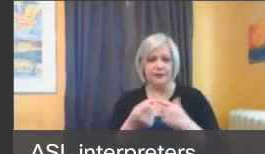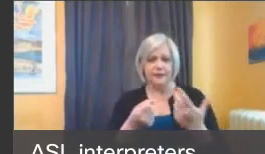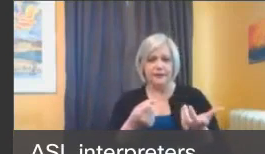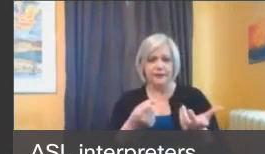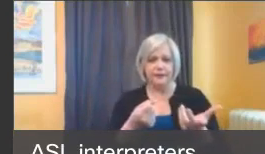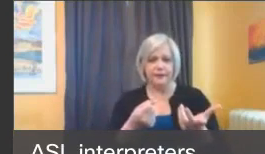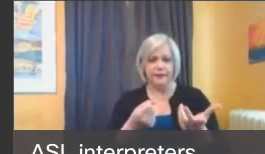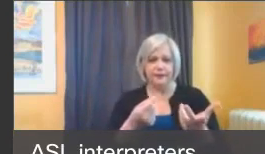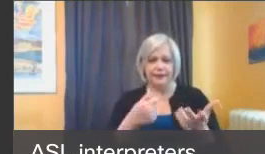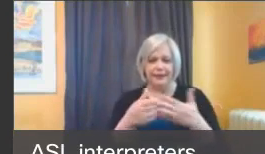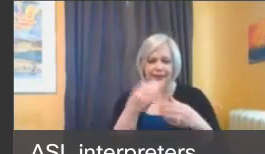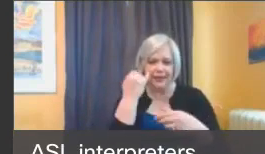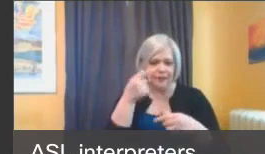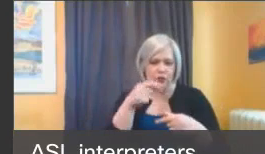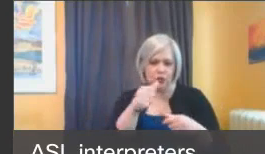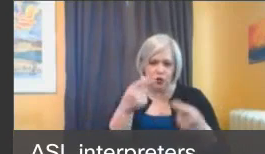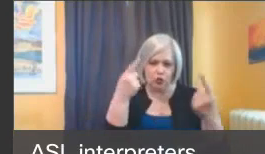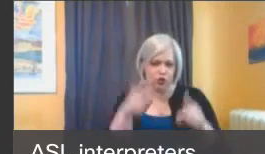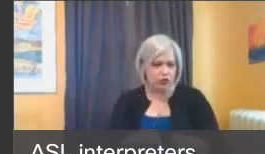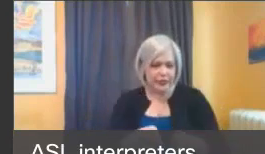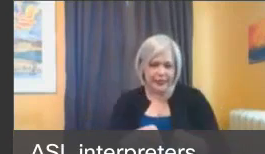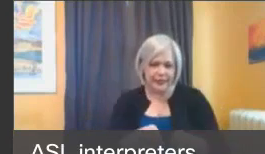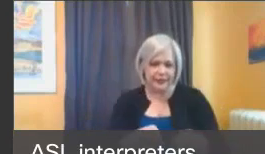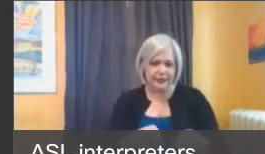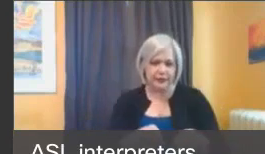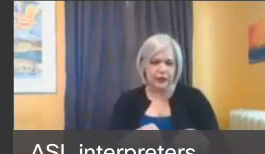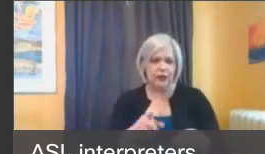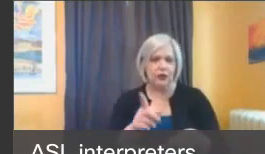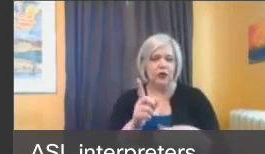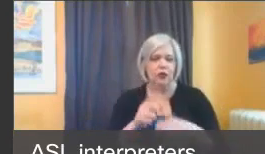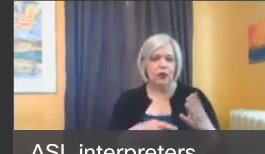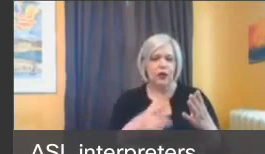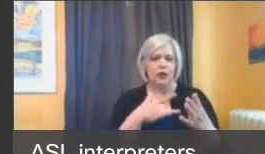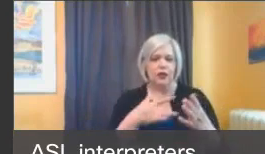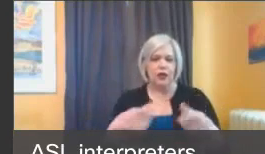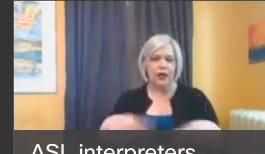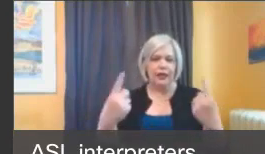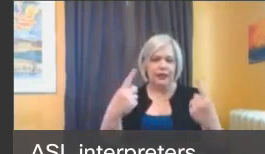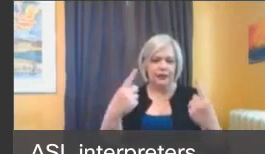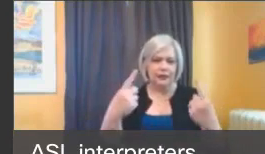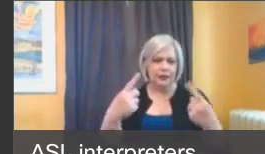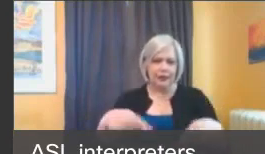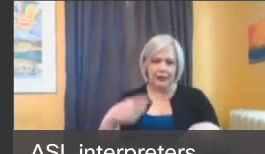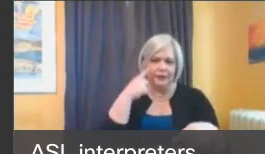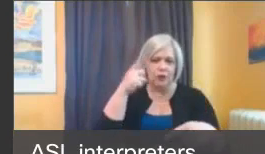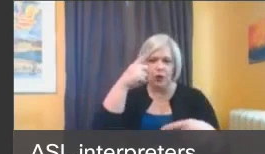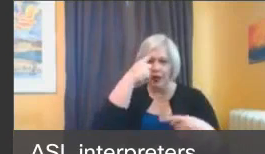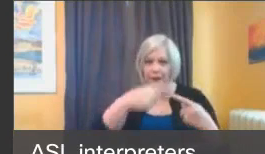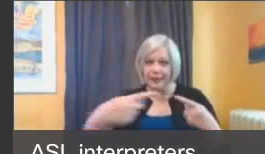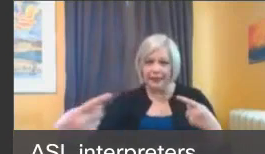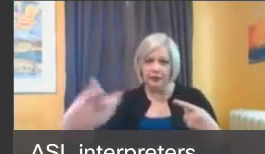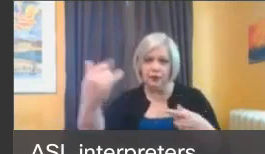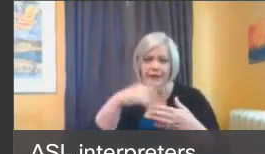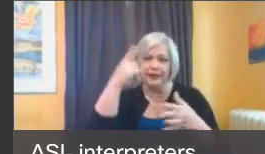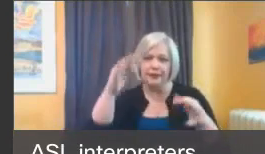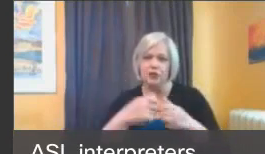you know, even if you don't agree with them, what are the likely arguments to be made on appeal for why that decision should be reversed?